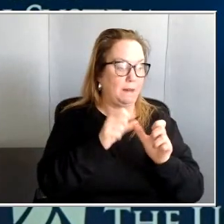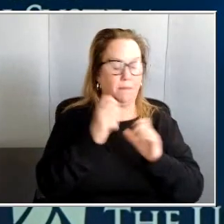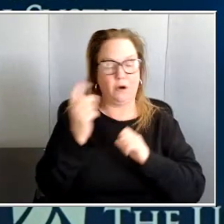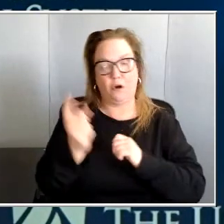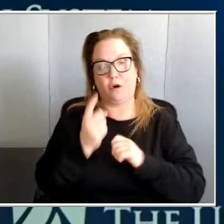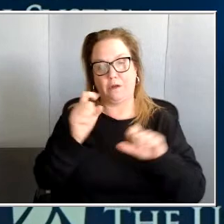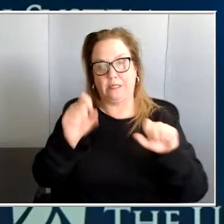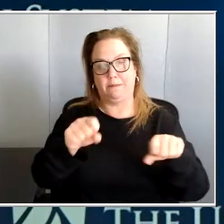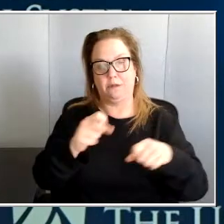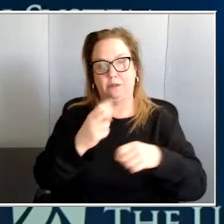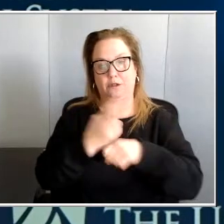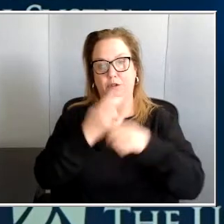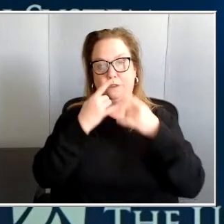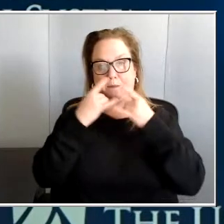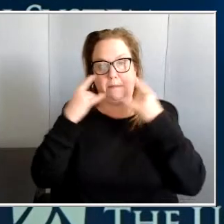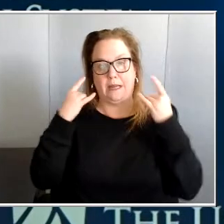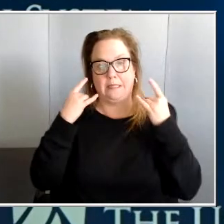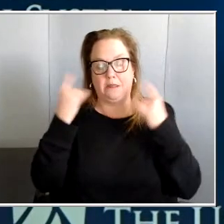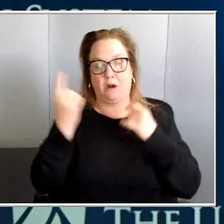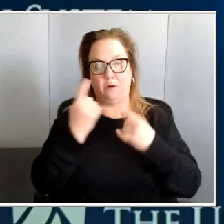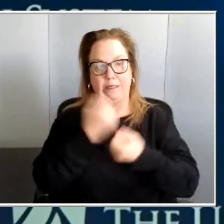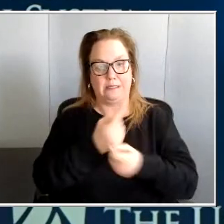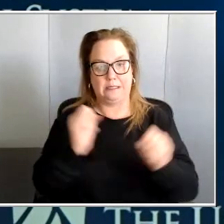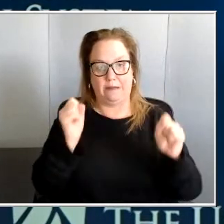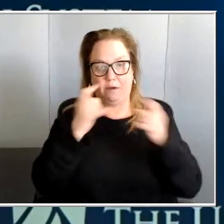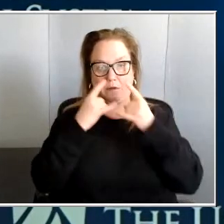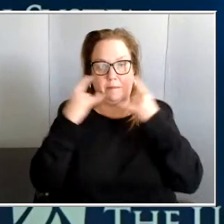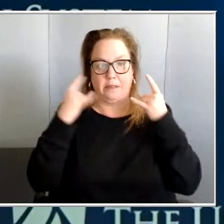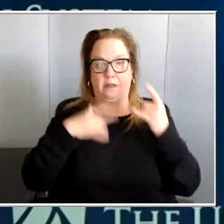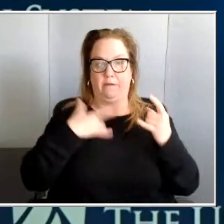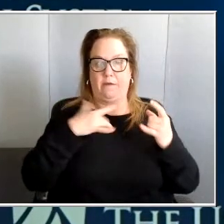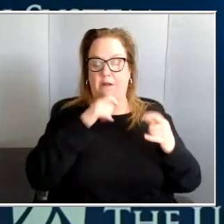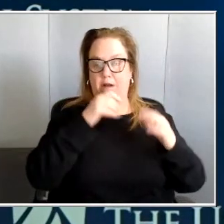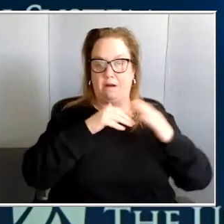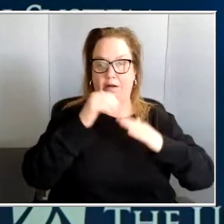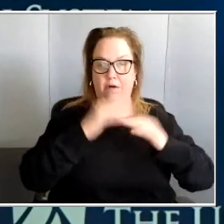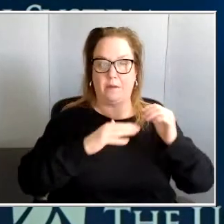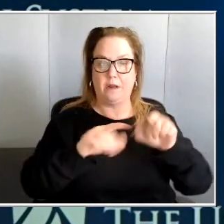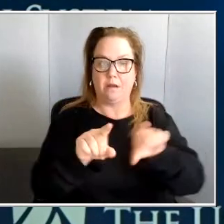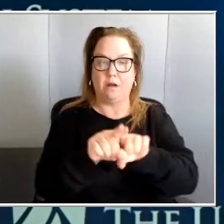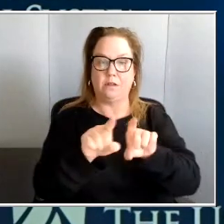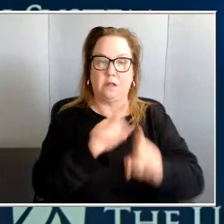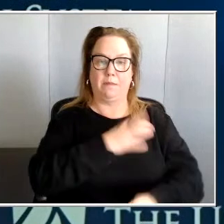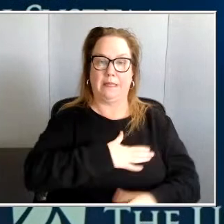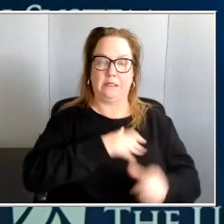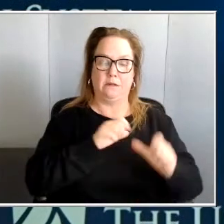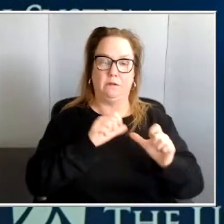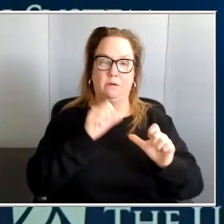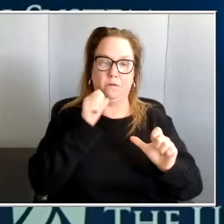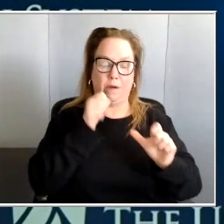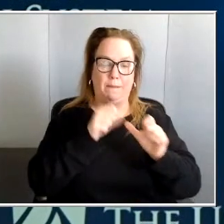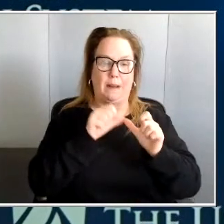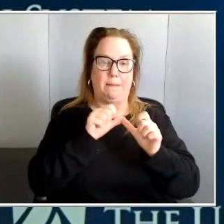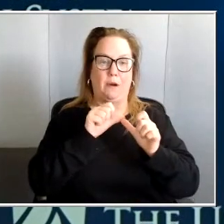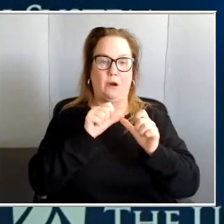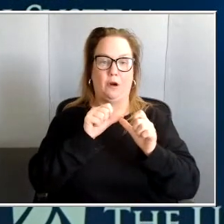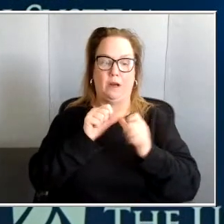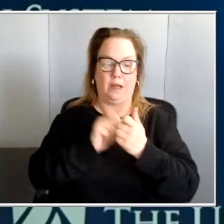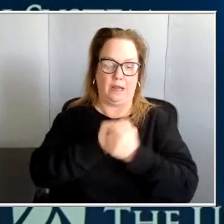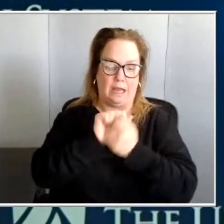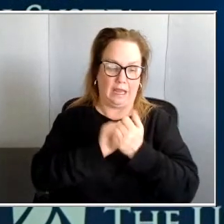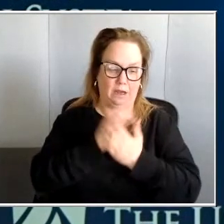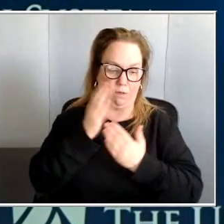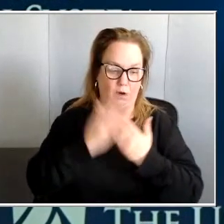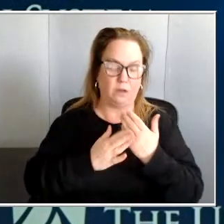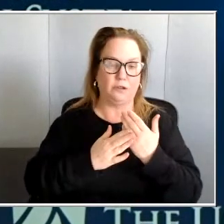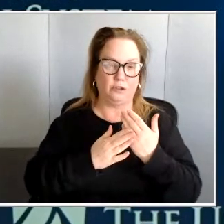use a mask. It is always good and safe to wear a mask if you feel uncomfortable. And also, please remember to continue to use adequate hand hygiene.